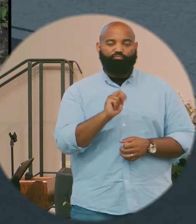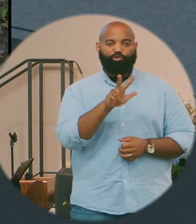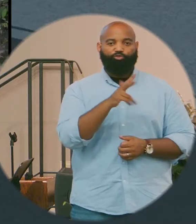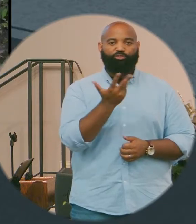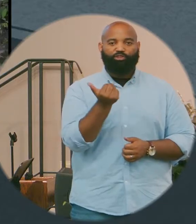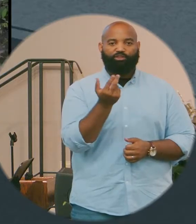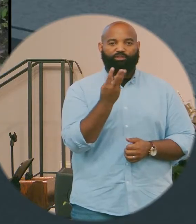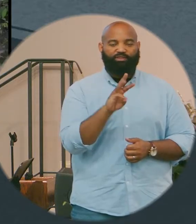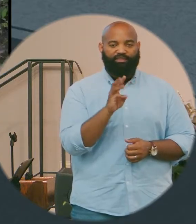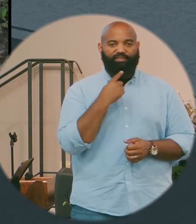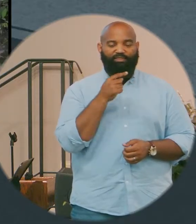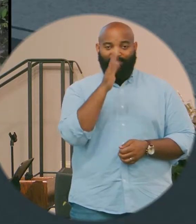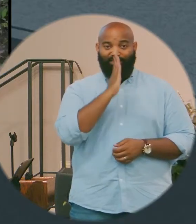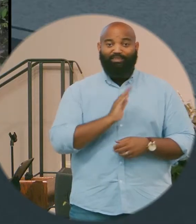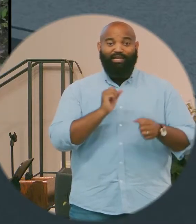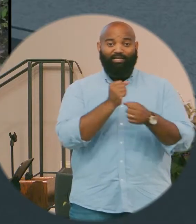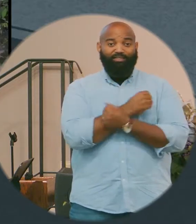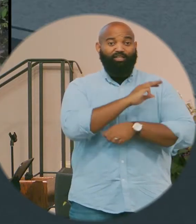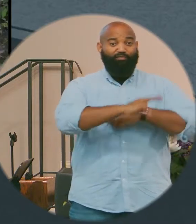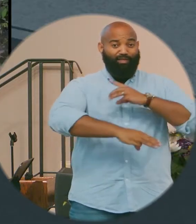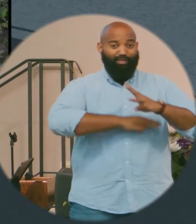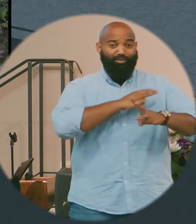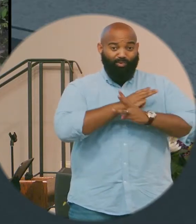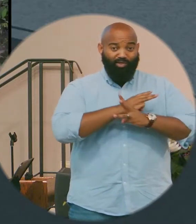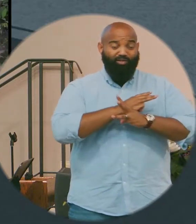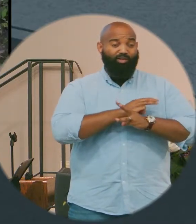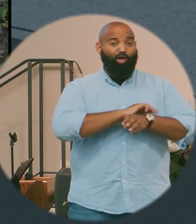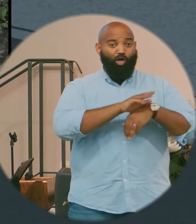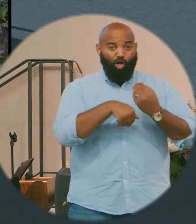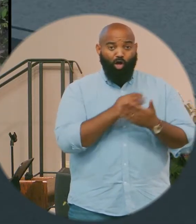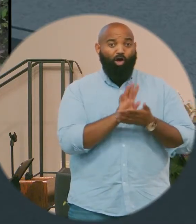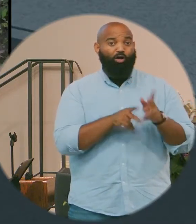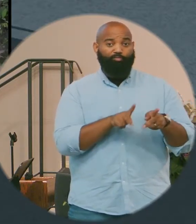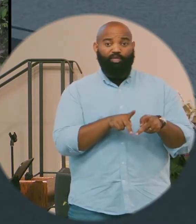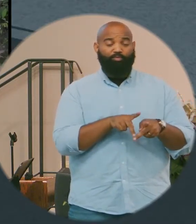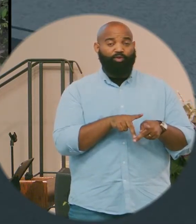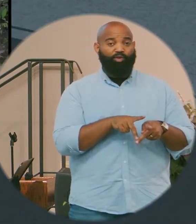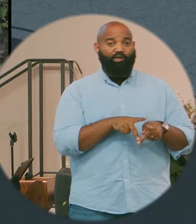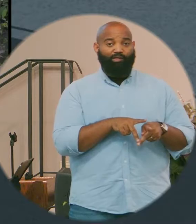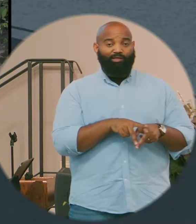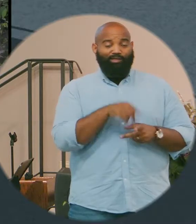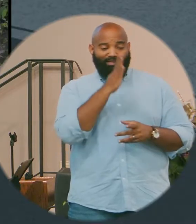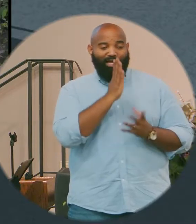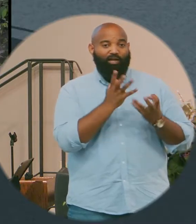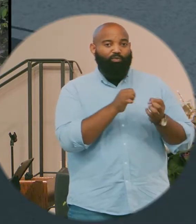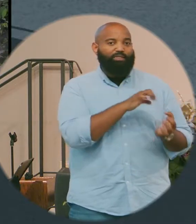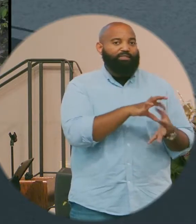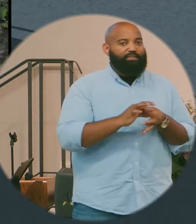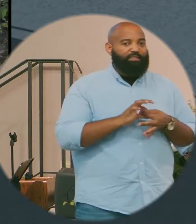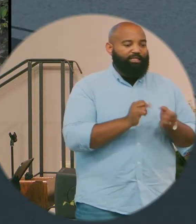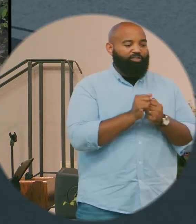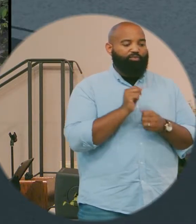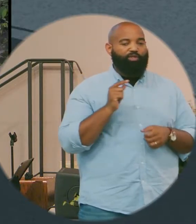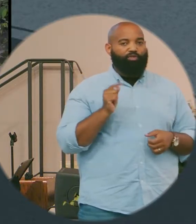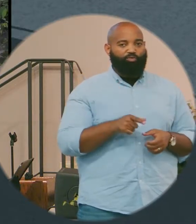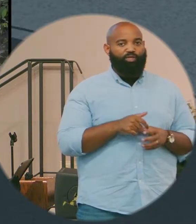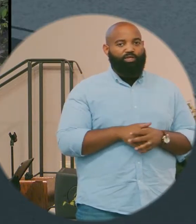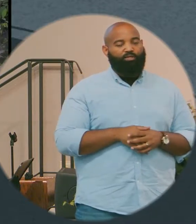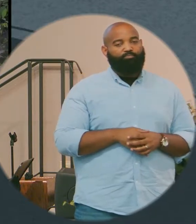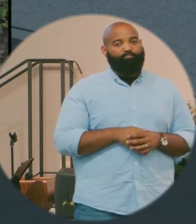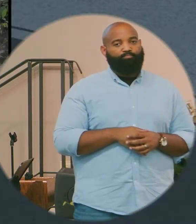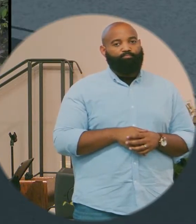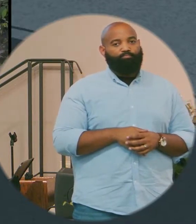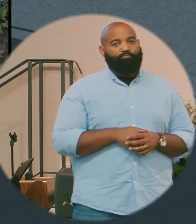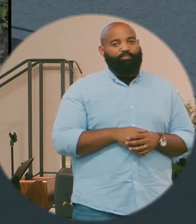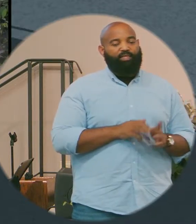That means he loves communion with us. He want nothing to separate us from him. He gave his only begotten